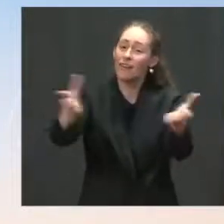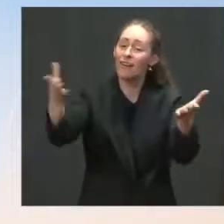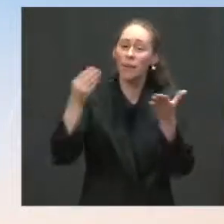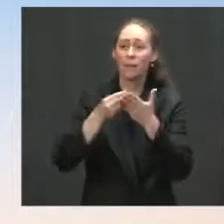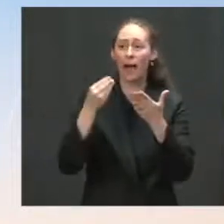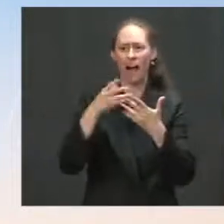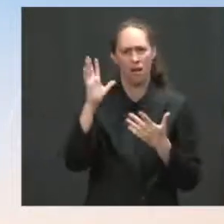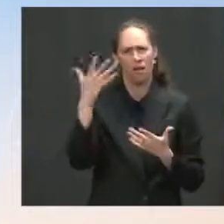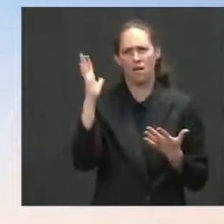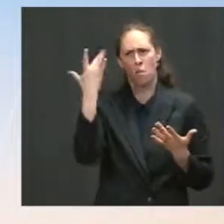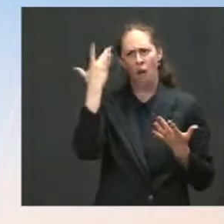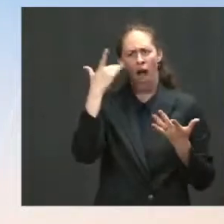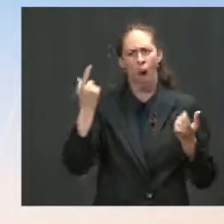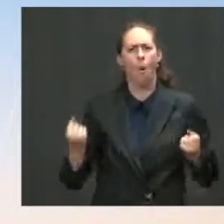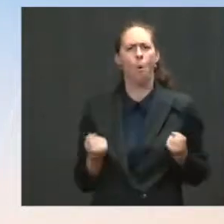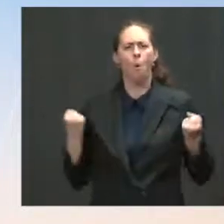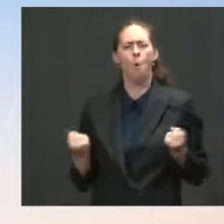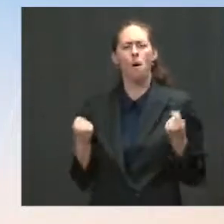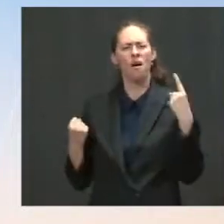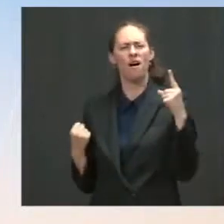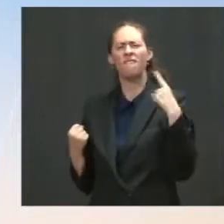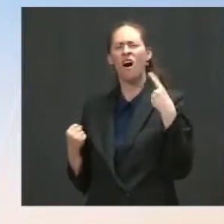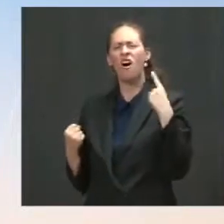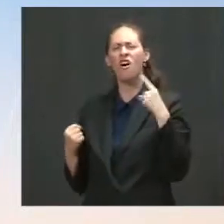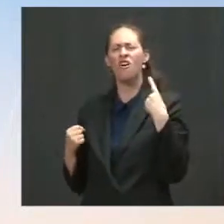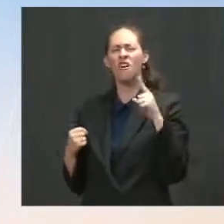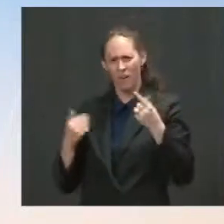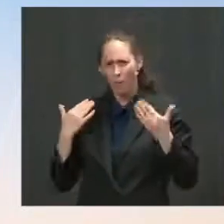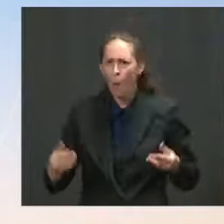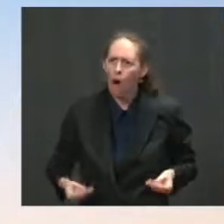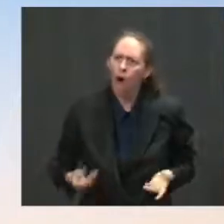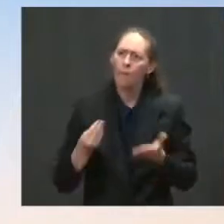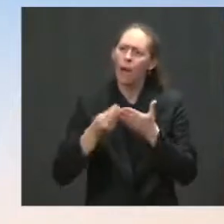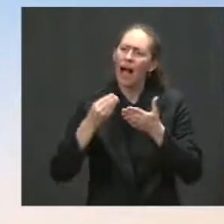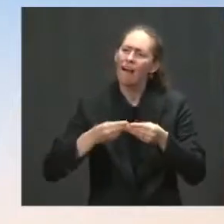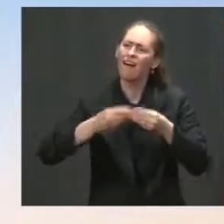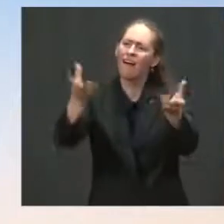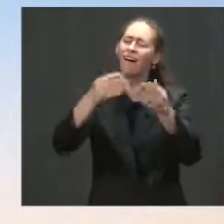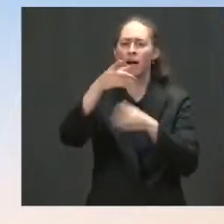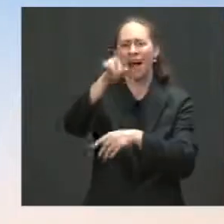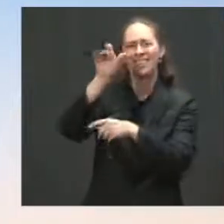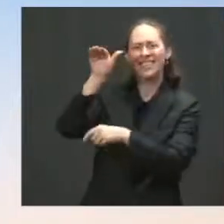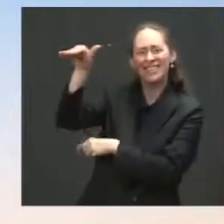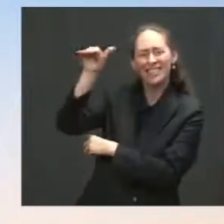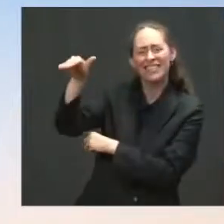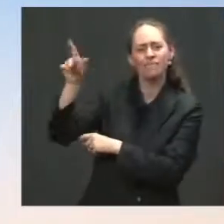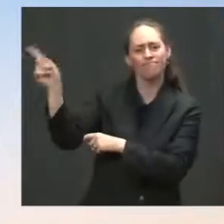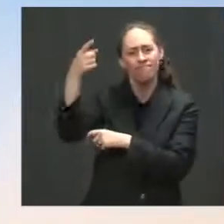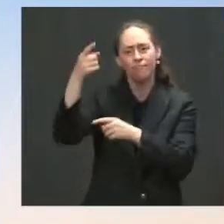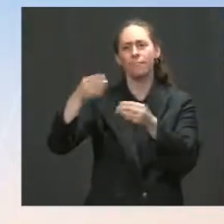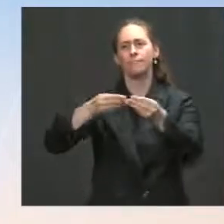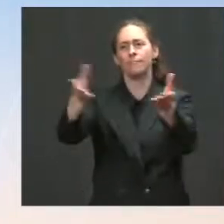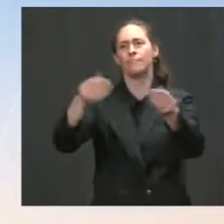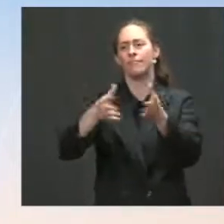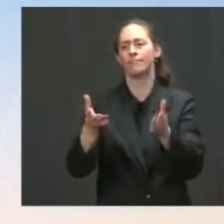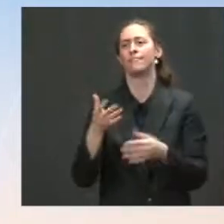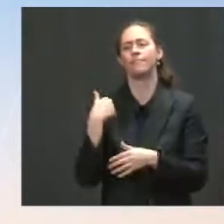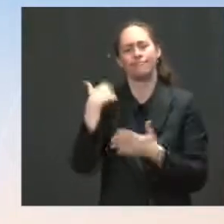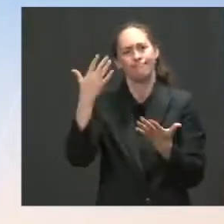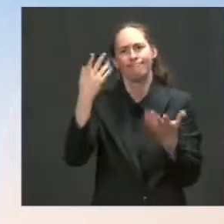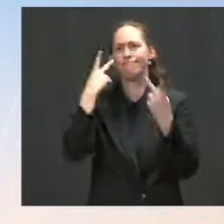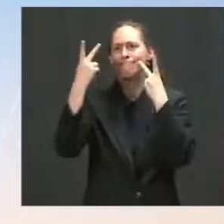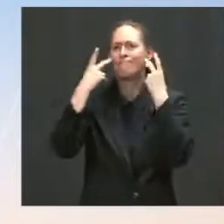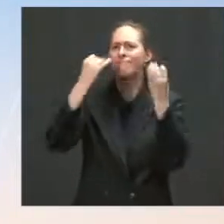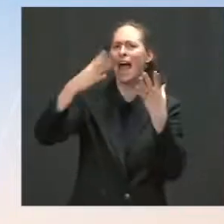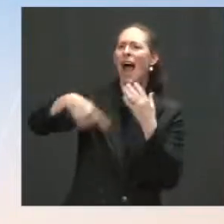to renters, no reason that people who are eligible are not benefiting. And we've seen a number of states, red states and blue states, do this very